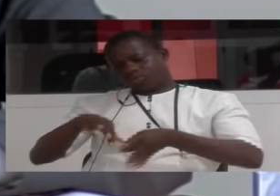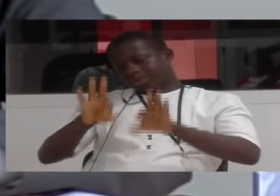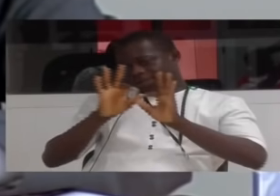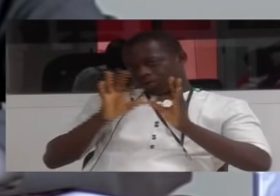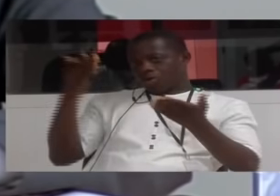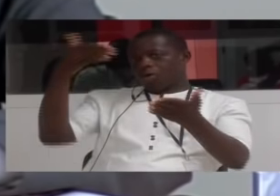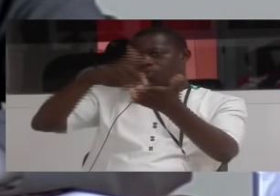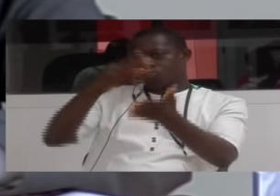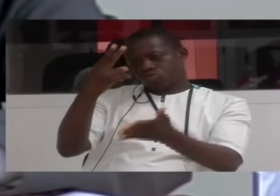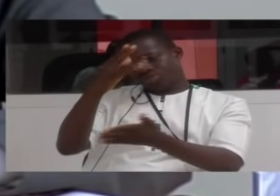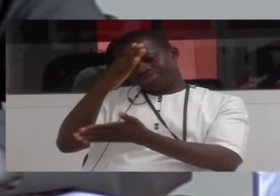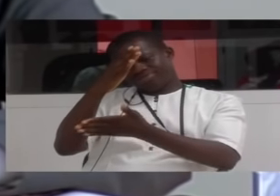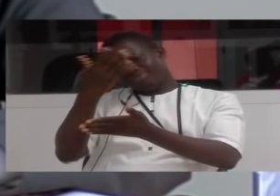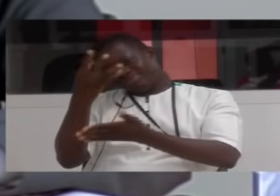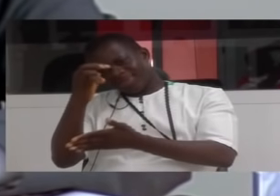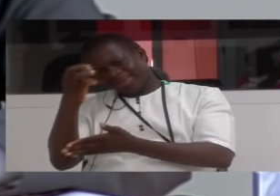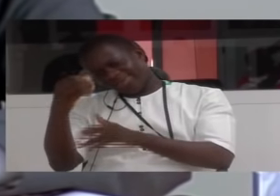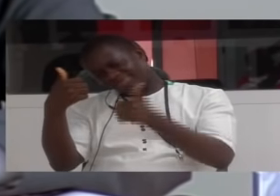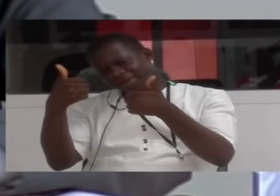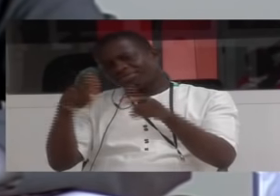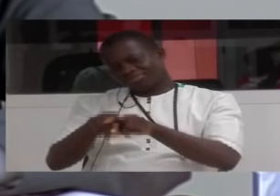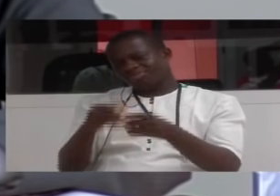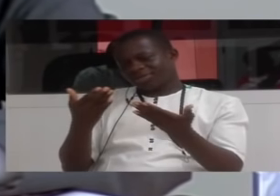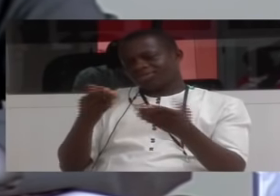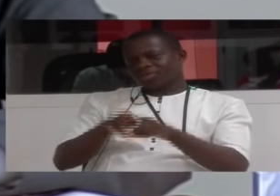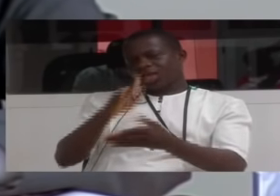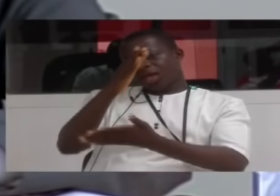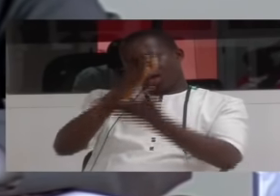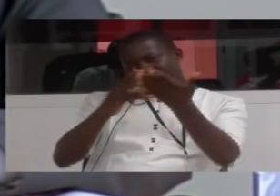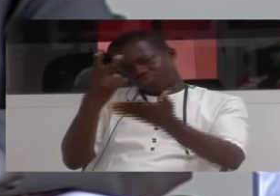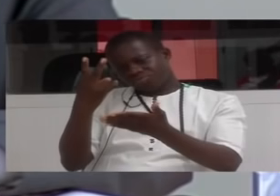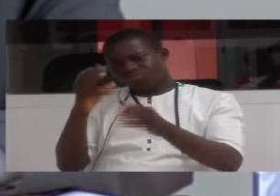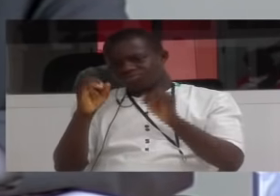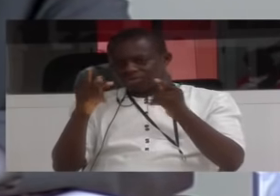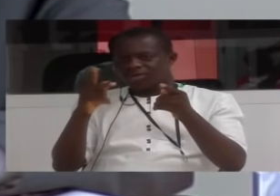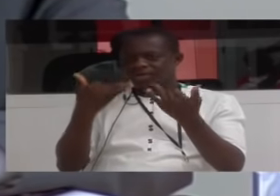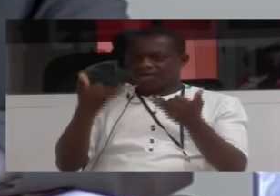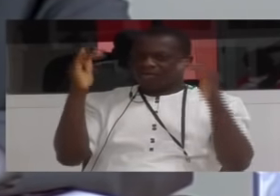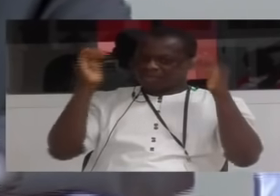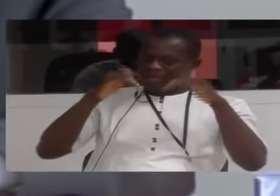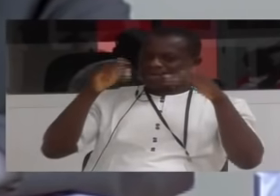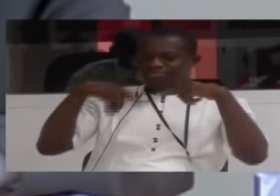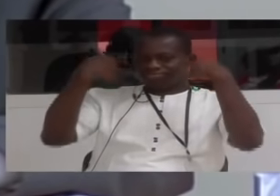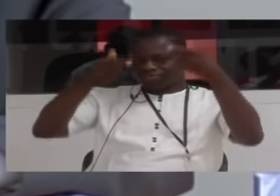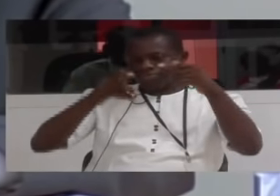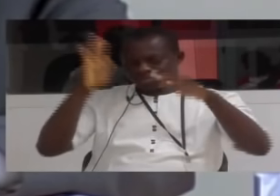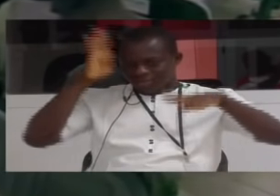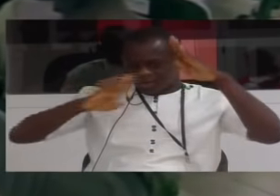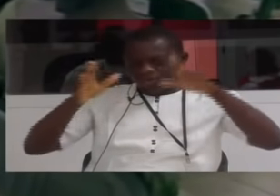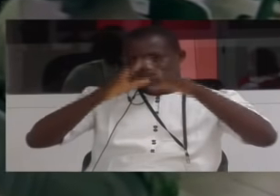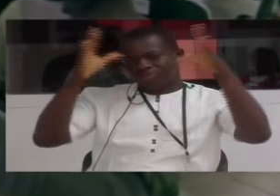Is that 2:30? 2:30 is fine. So we come back at 2:30. All right. Meeting is adjourned. Thank you very much.